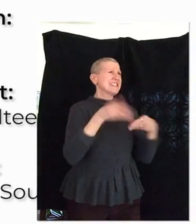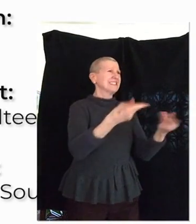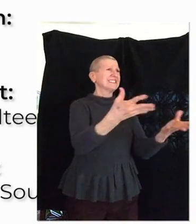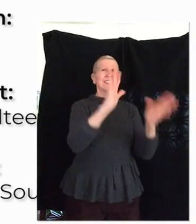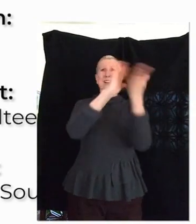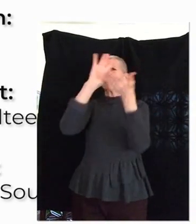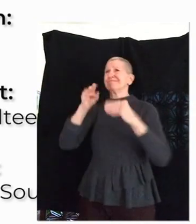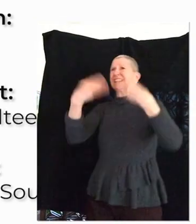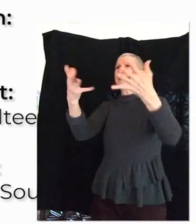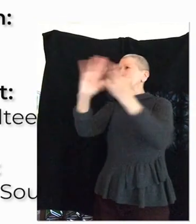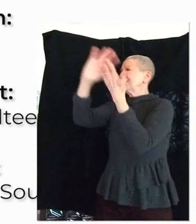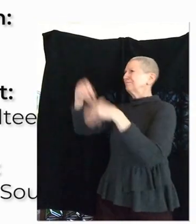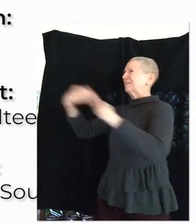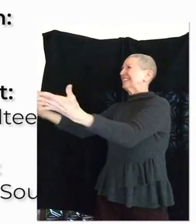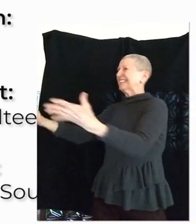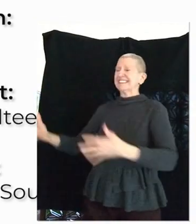Salam aleikum le.